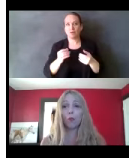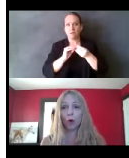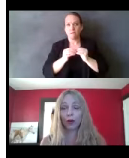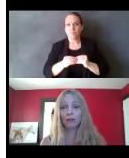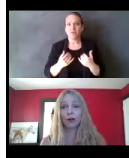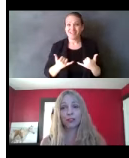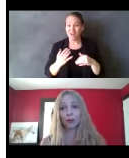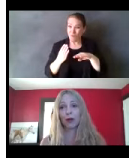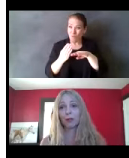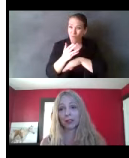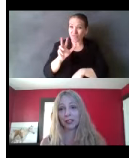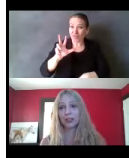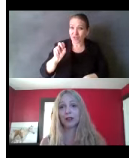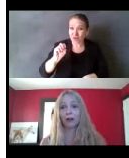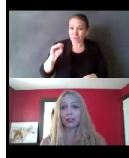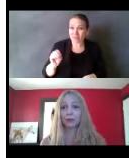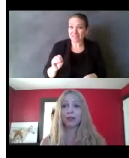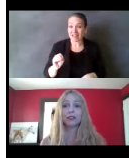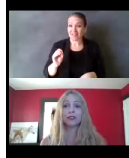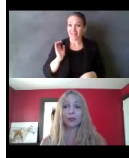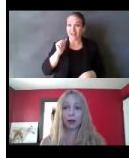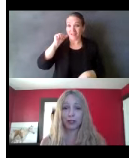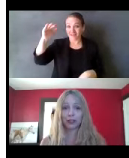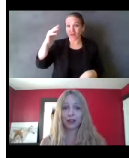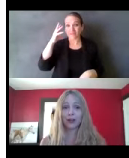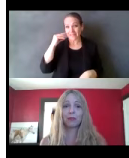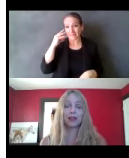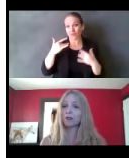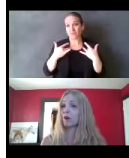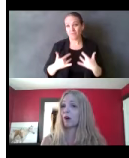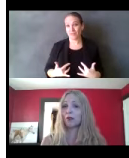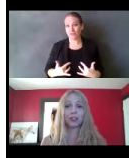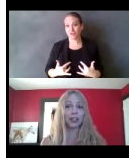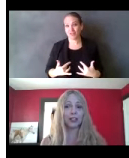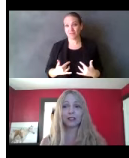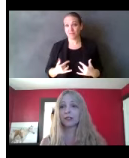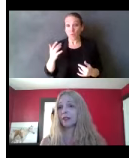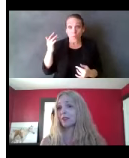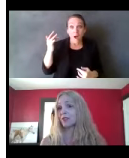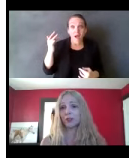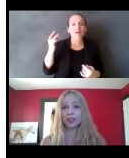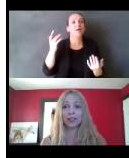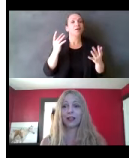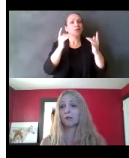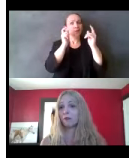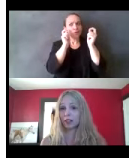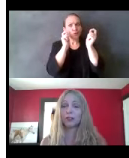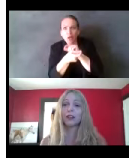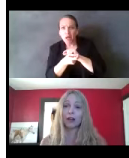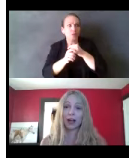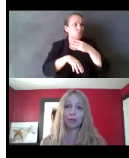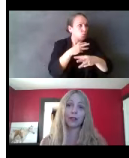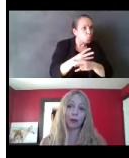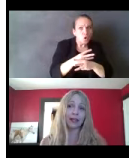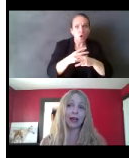or more of our adult population are experiencing depression because of all the changes and uncertainty and fears